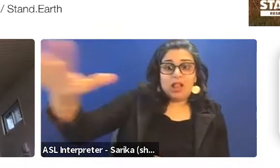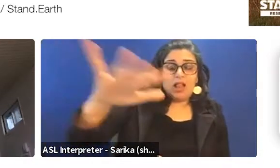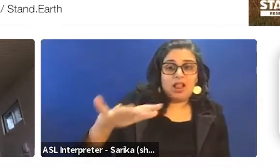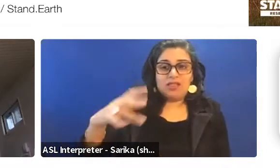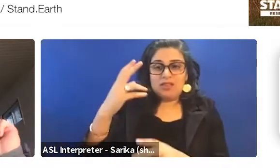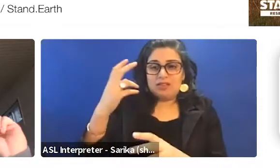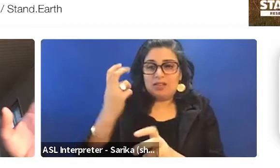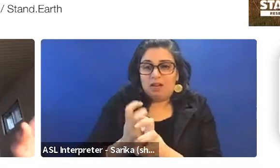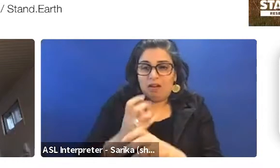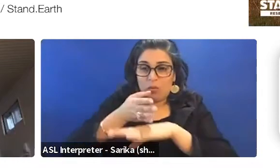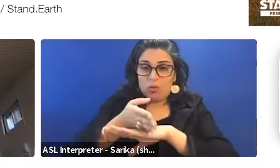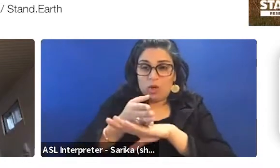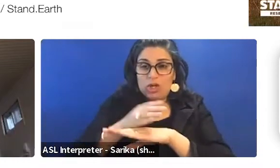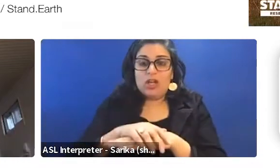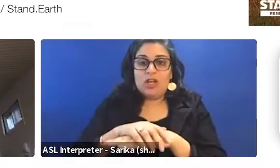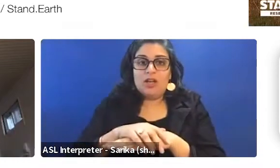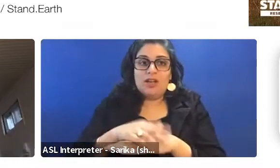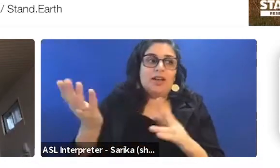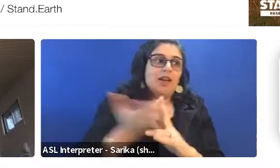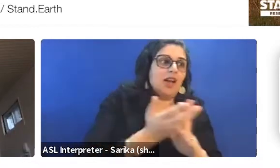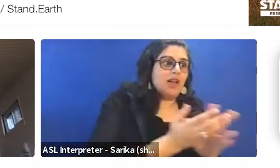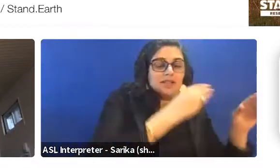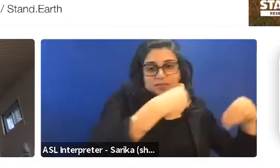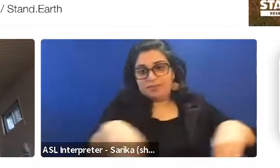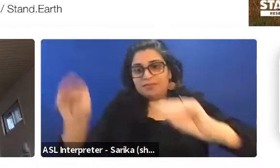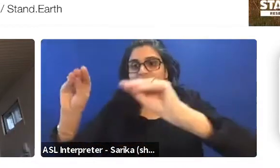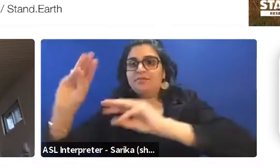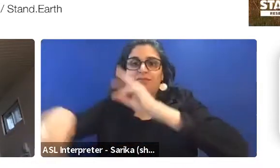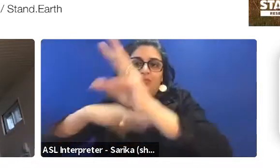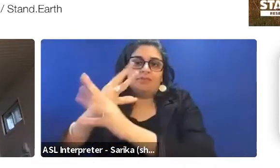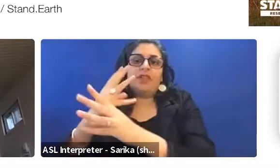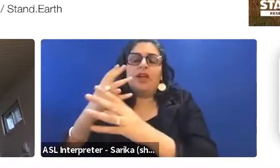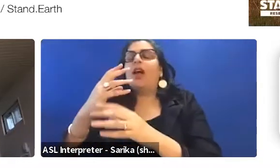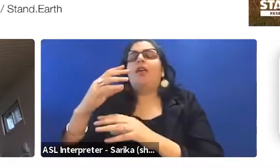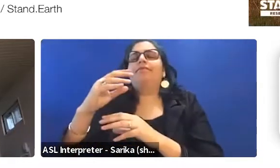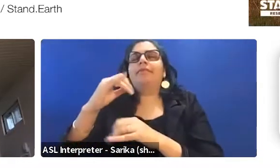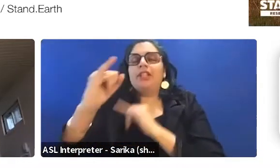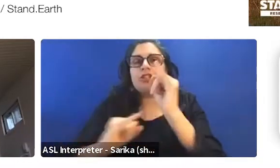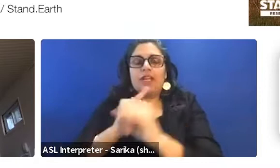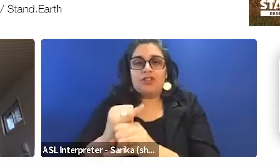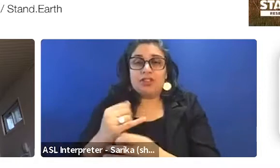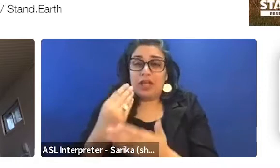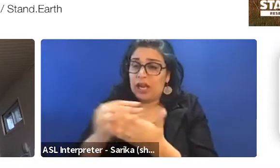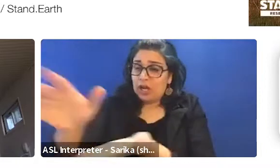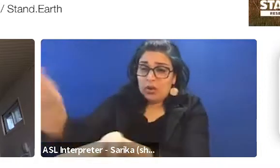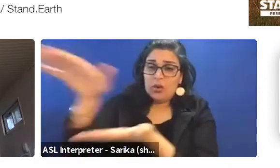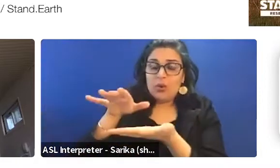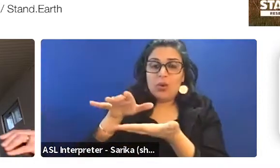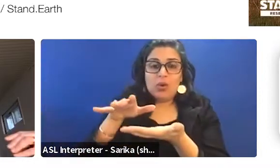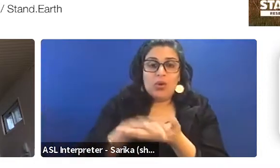hardwood, it's cut down and shipped and sold internationally for a lot of money. Then they take down the rest,